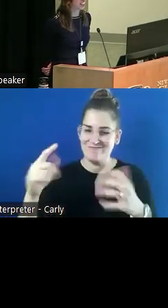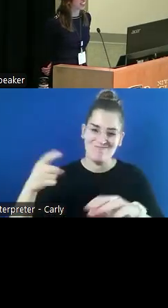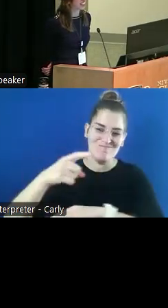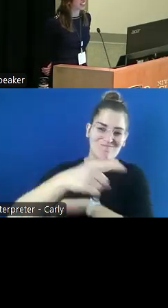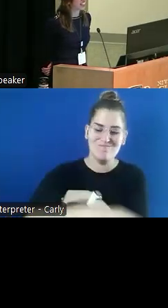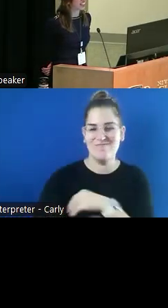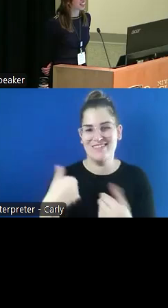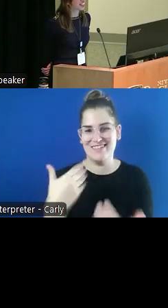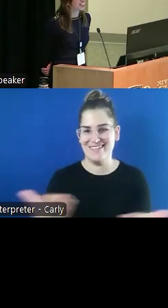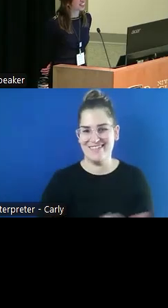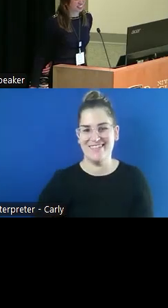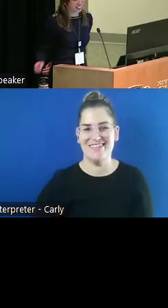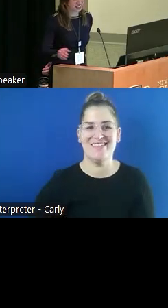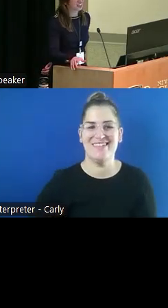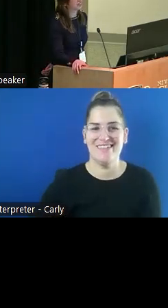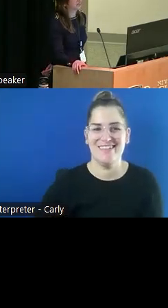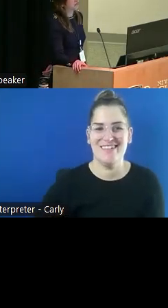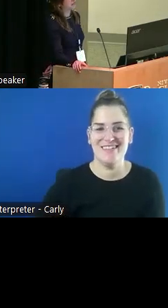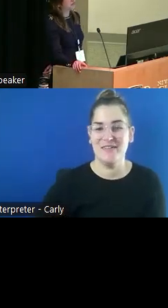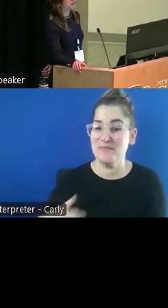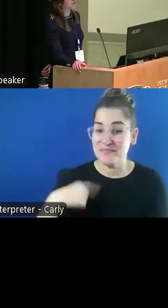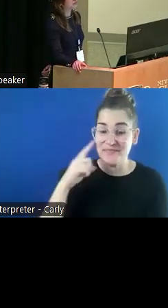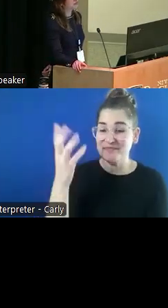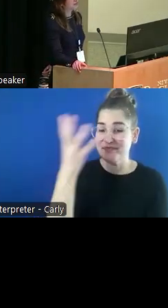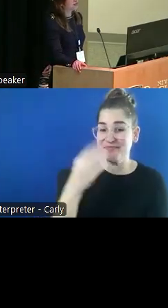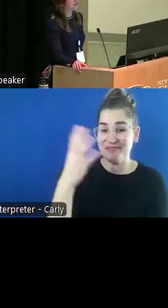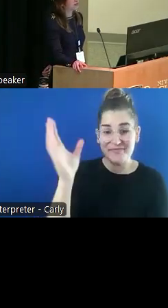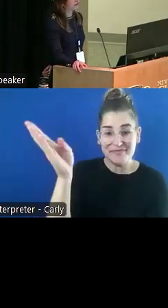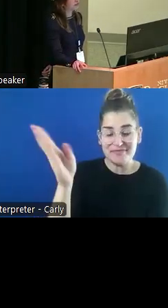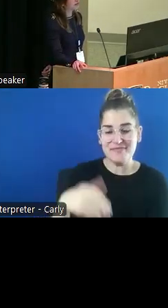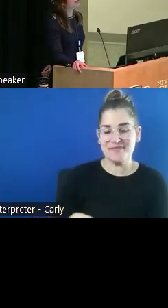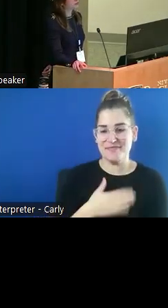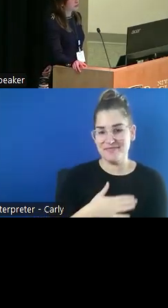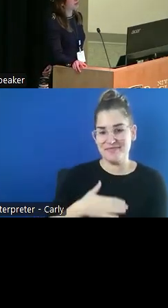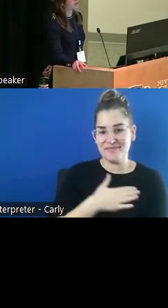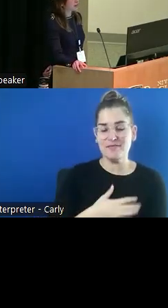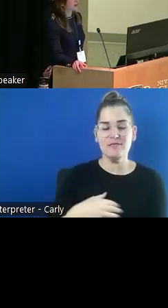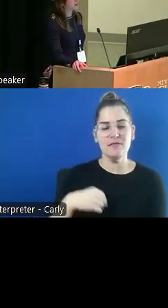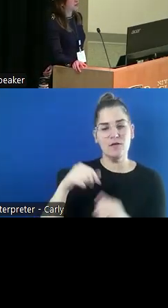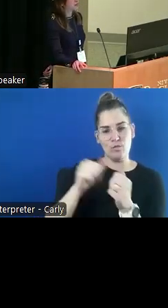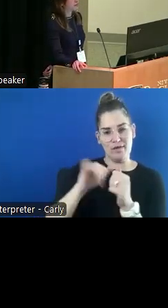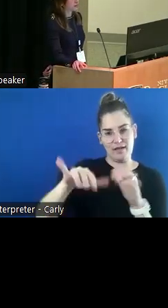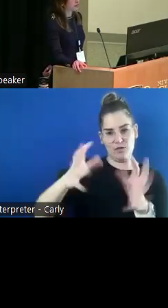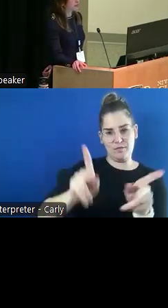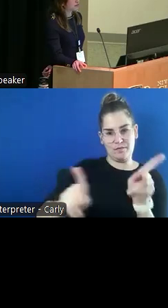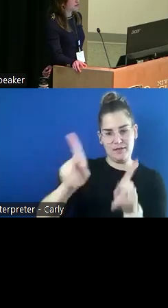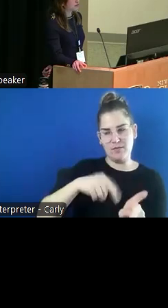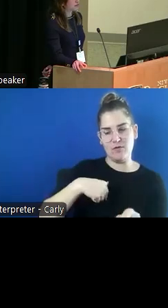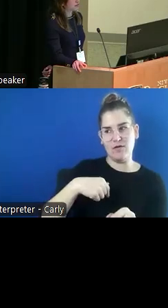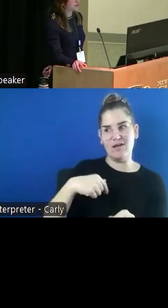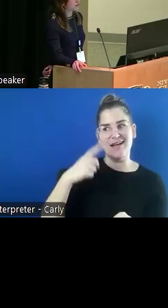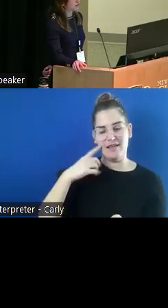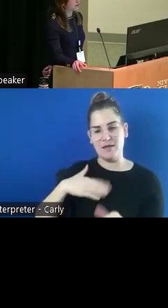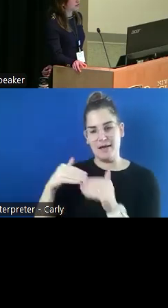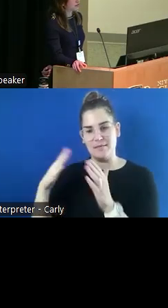my journey. I thought it was a lovely presentation. Something that I think about a lot when working with this population, and I'm sure my peers in the psychiatry side can